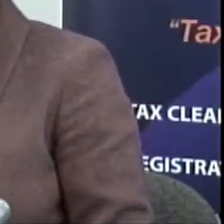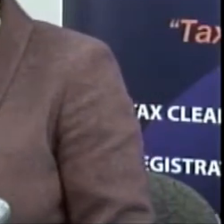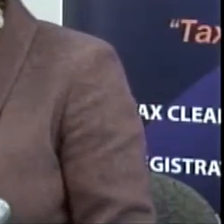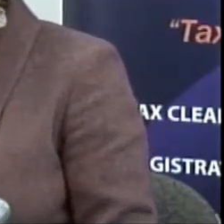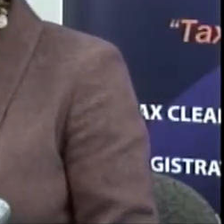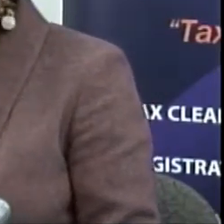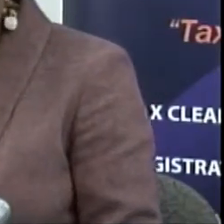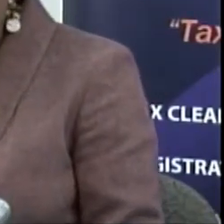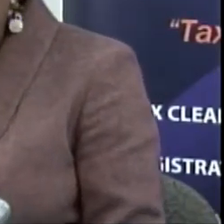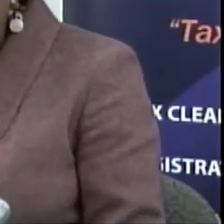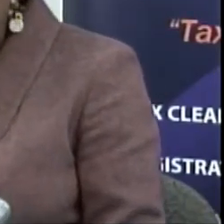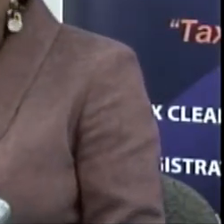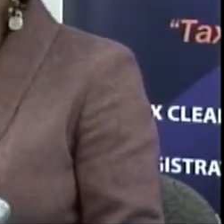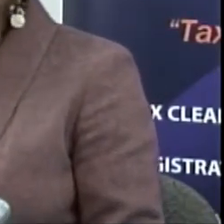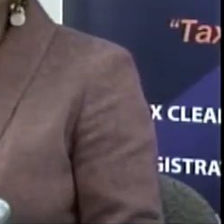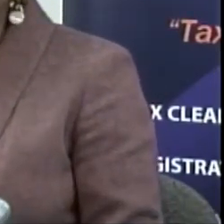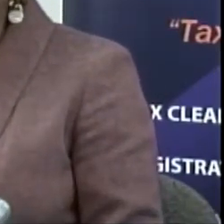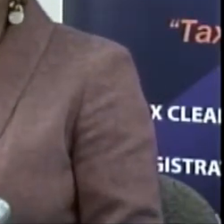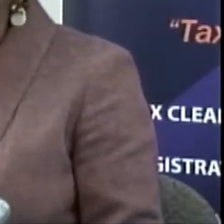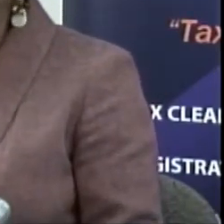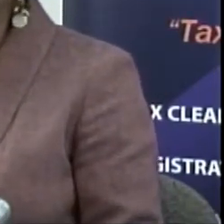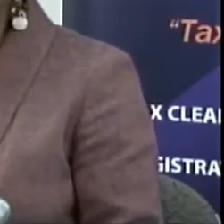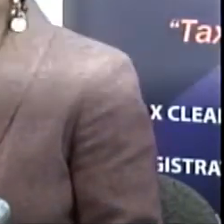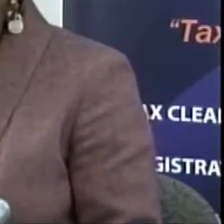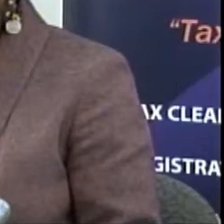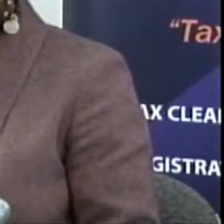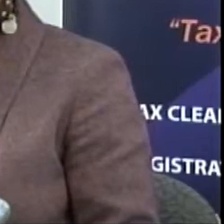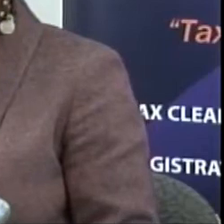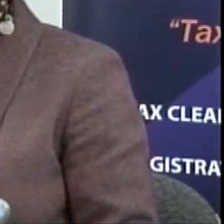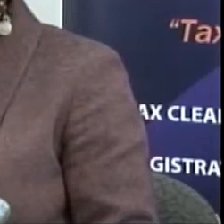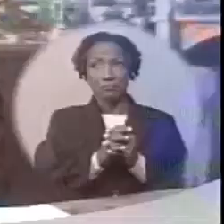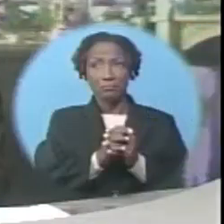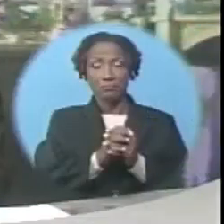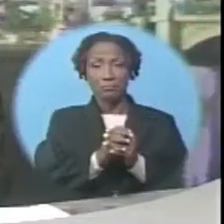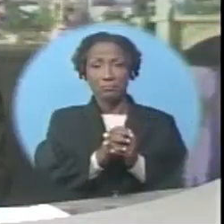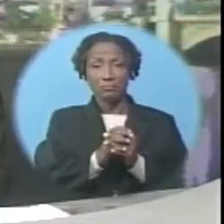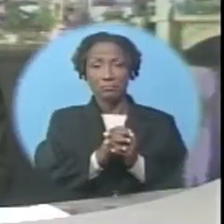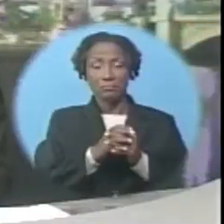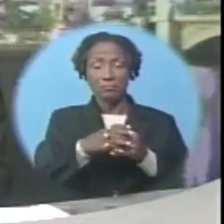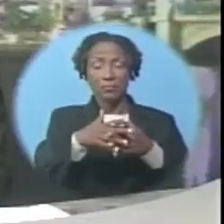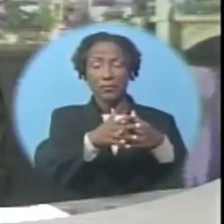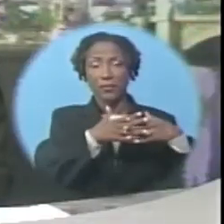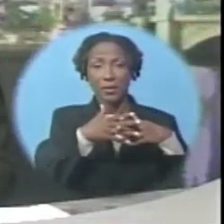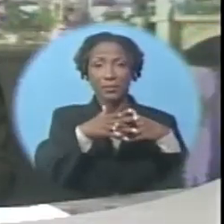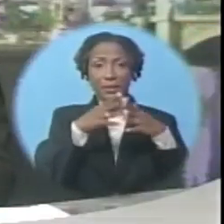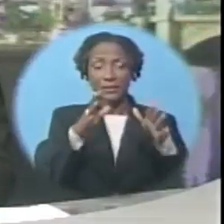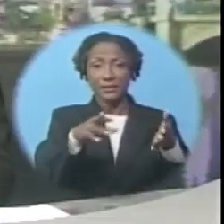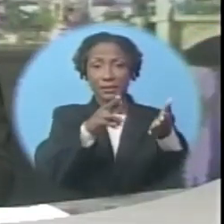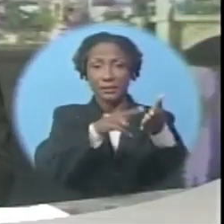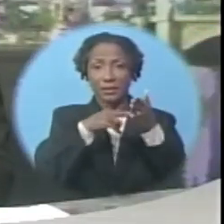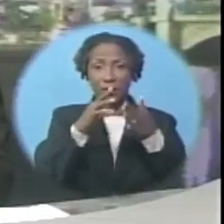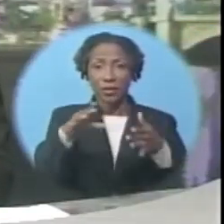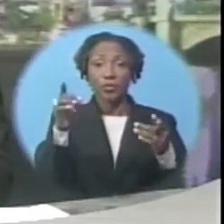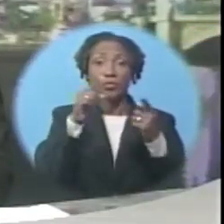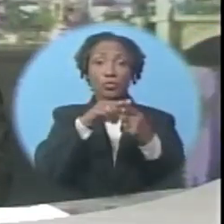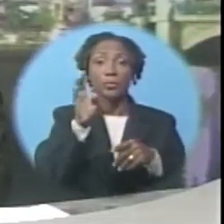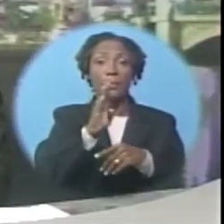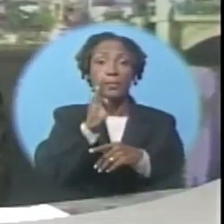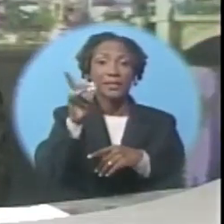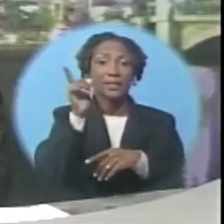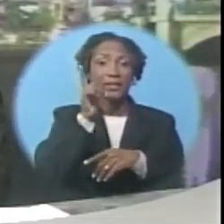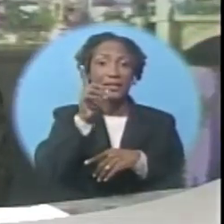financial records to enable them to follow the funds. U.S. Ambassador to Barbados